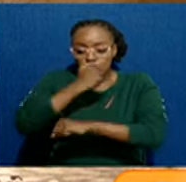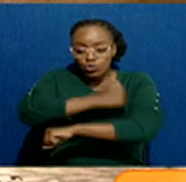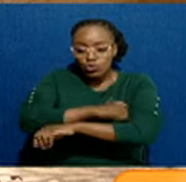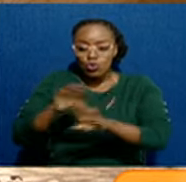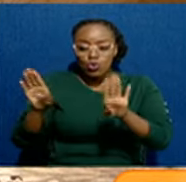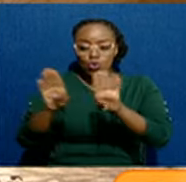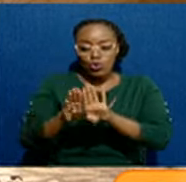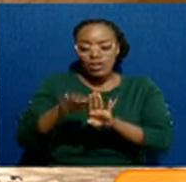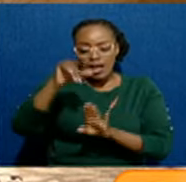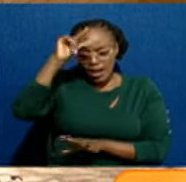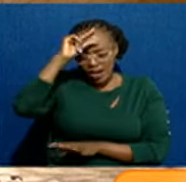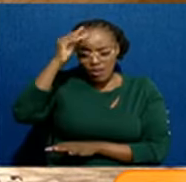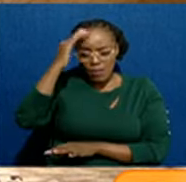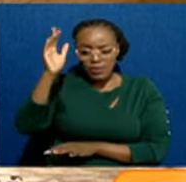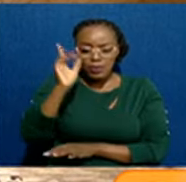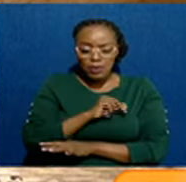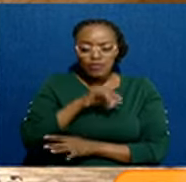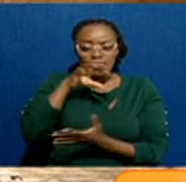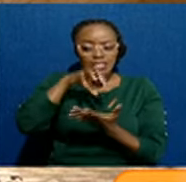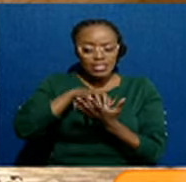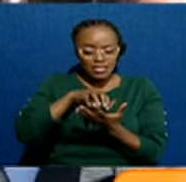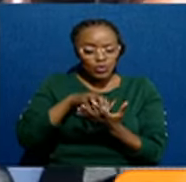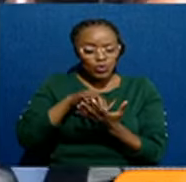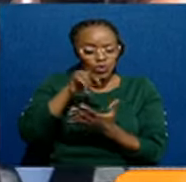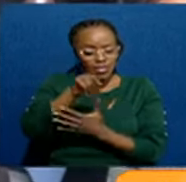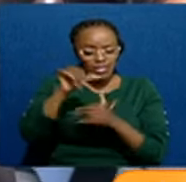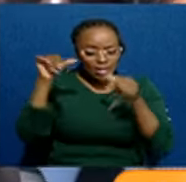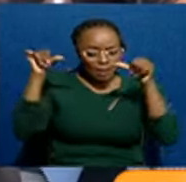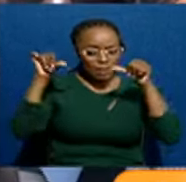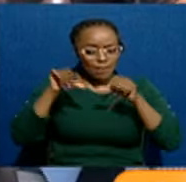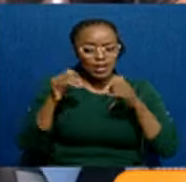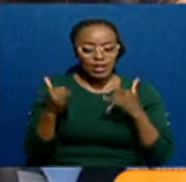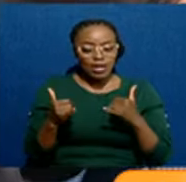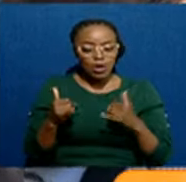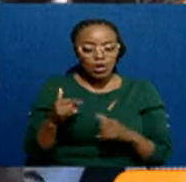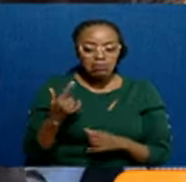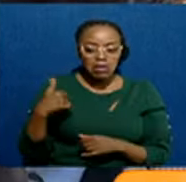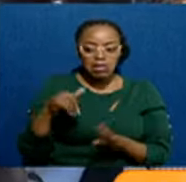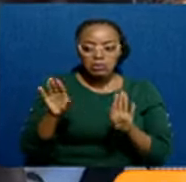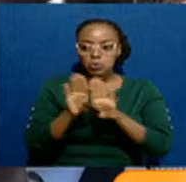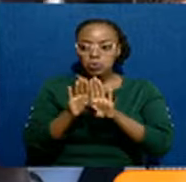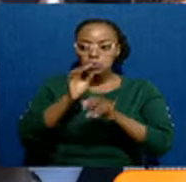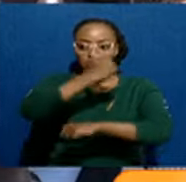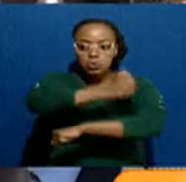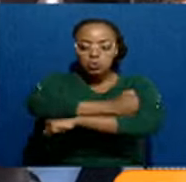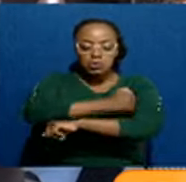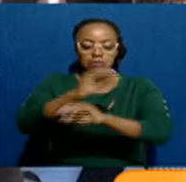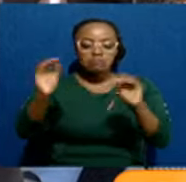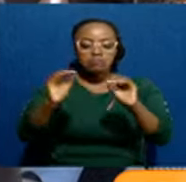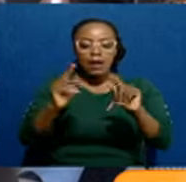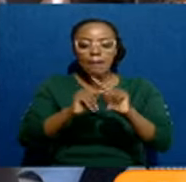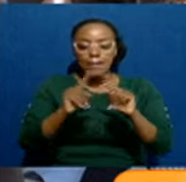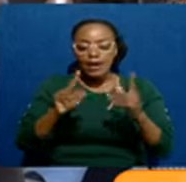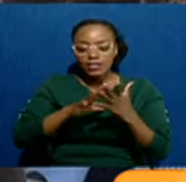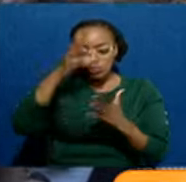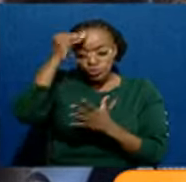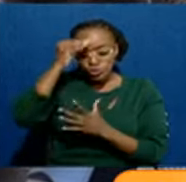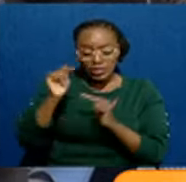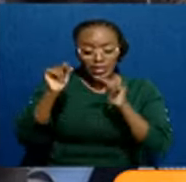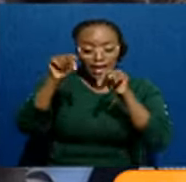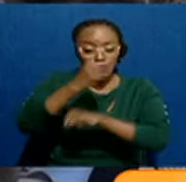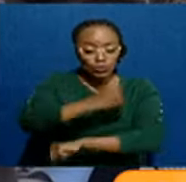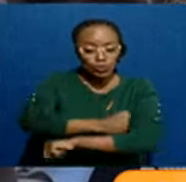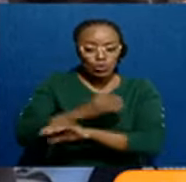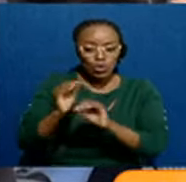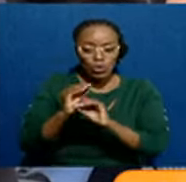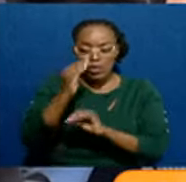government is well aware that the situation is dire. We have not closed schools, but students are deserting schools because of the insecurity.